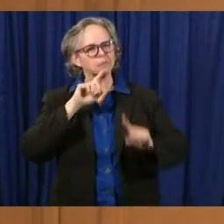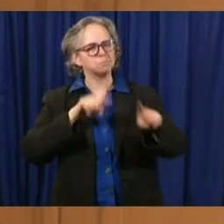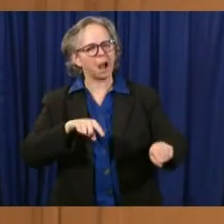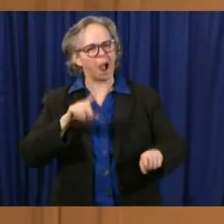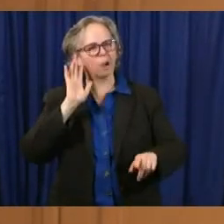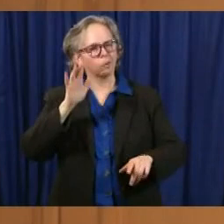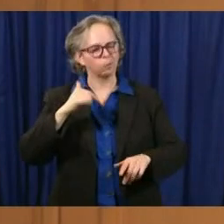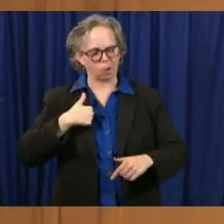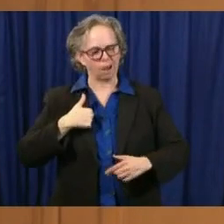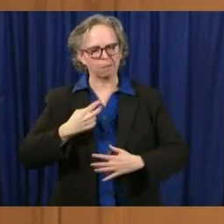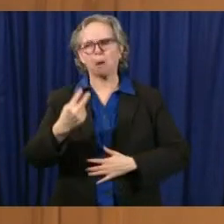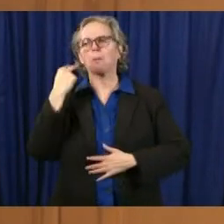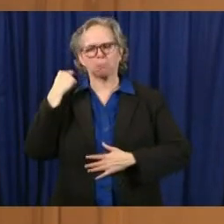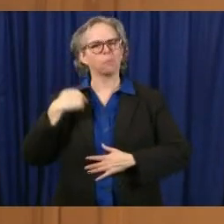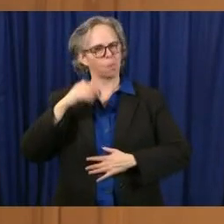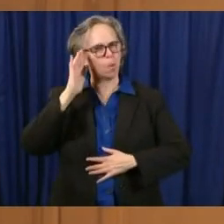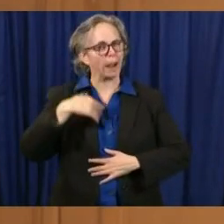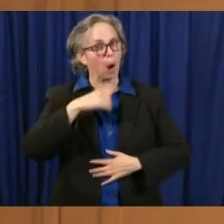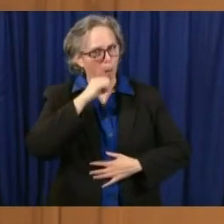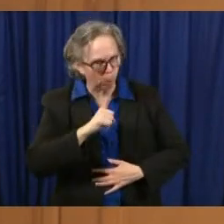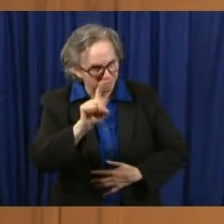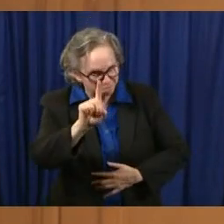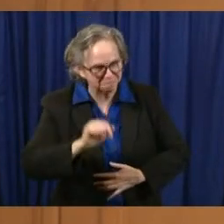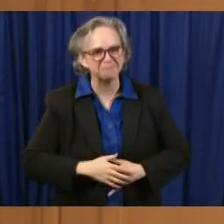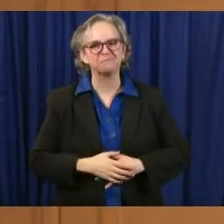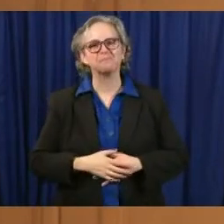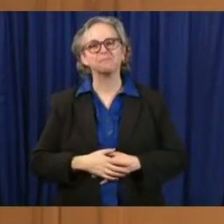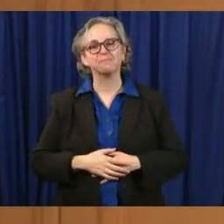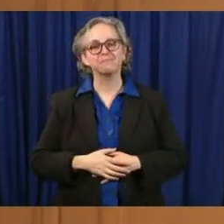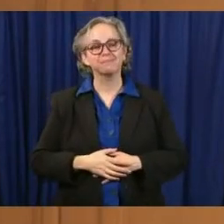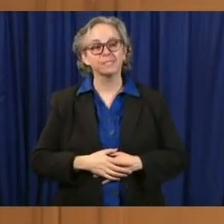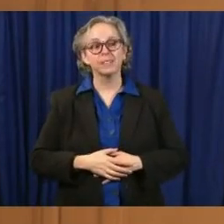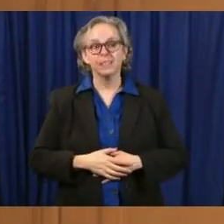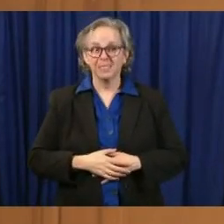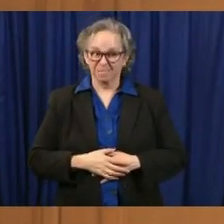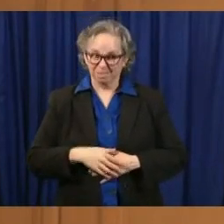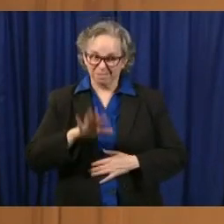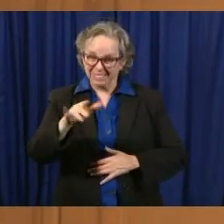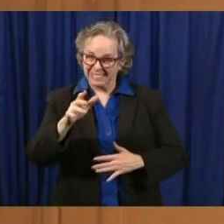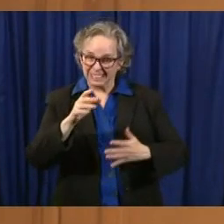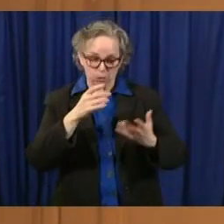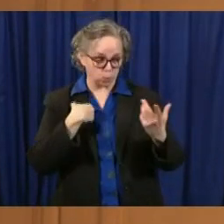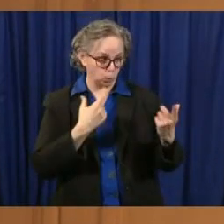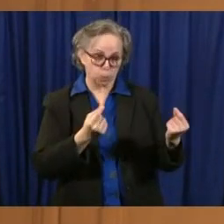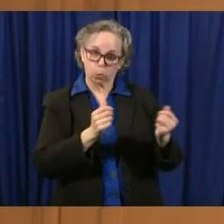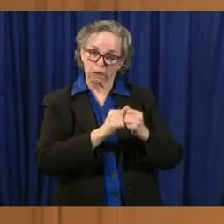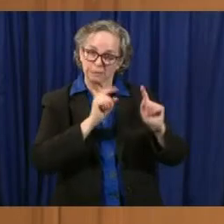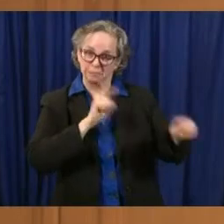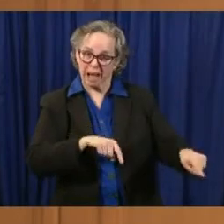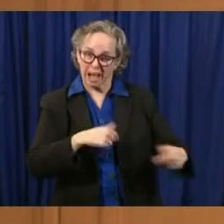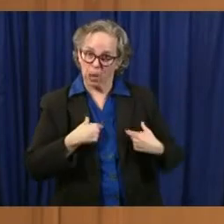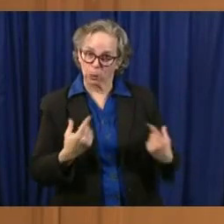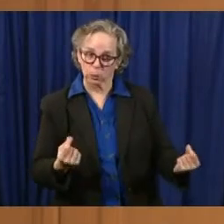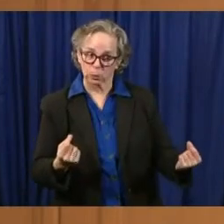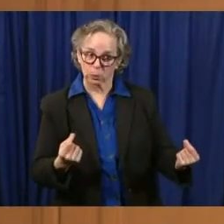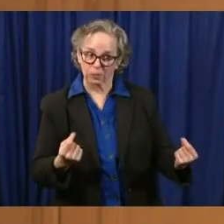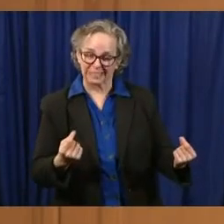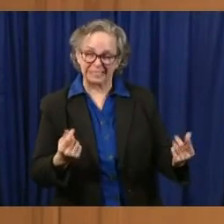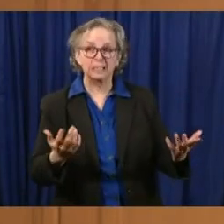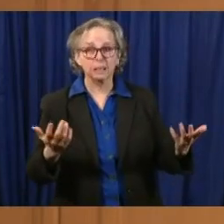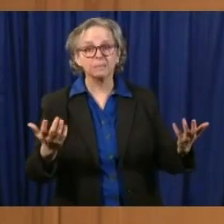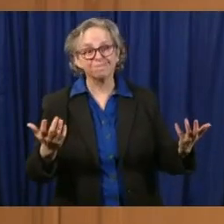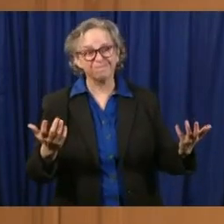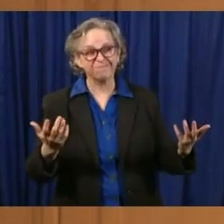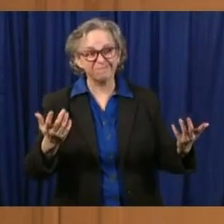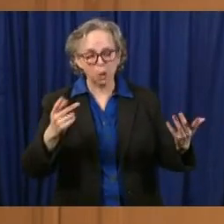of that response is this ability to get out of these more blunt instruments and policies and be able to notice right away